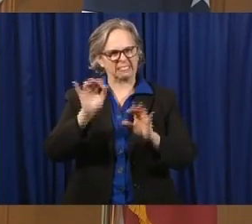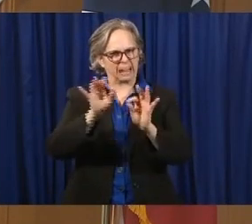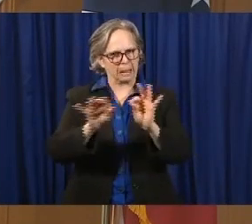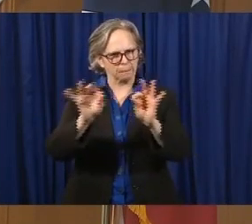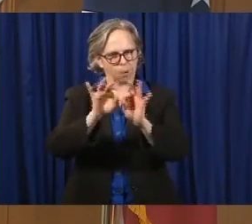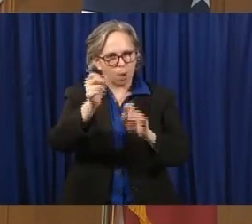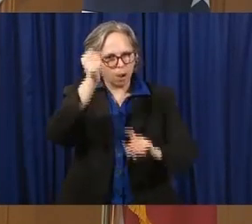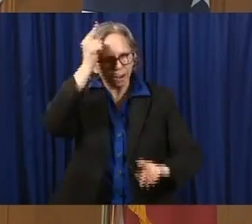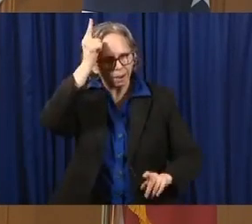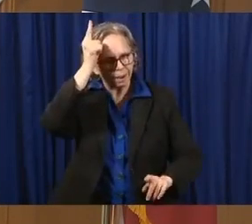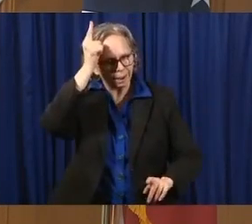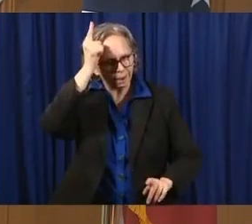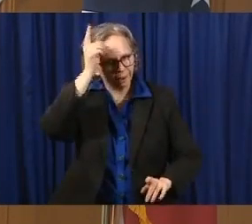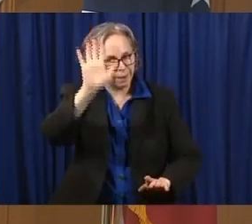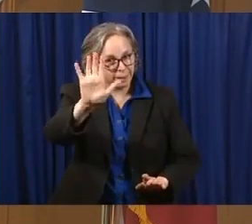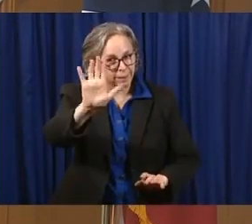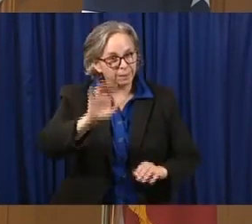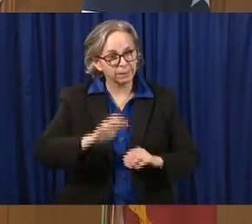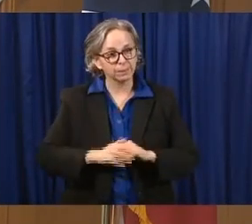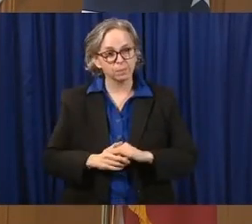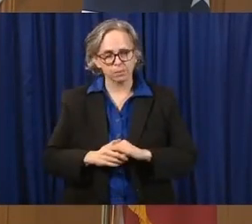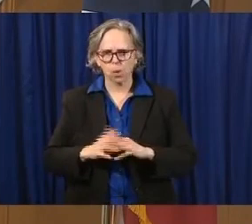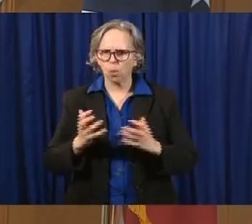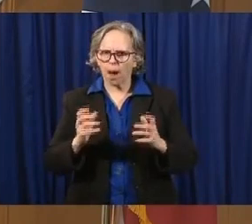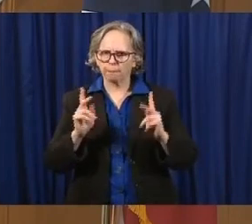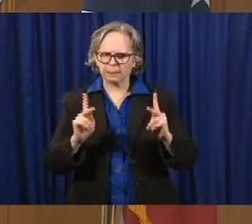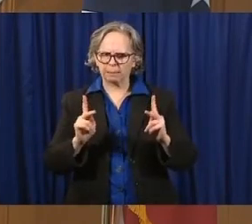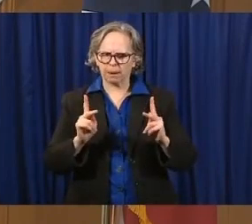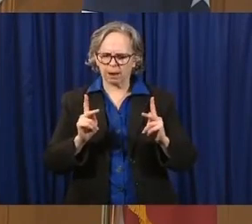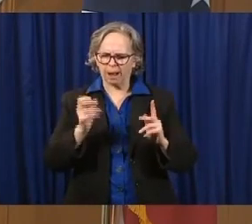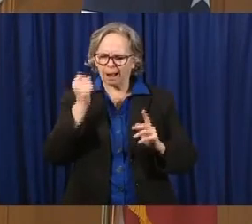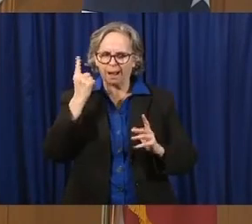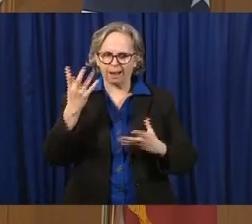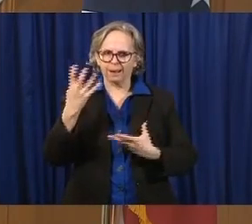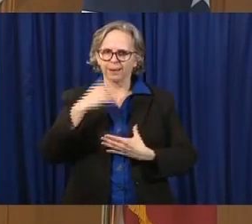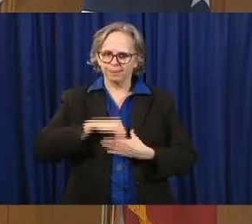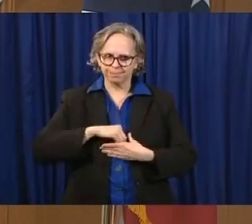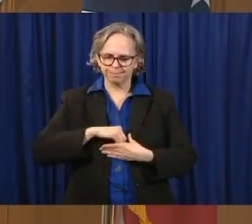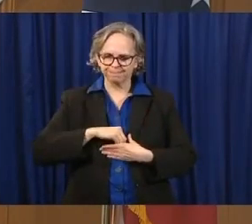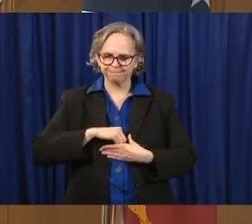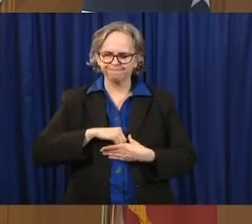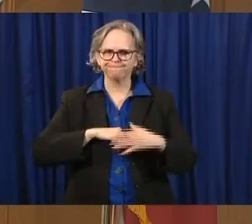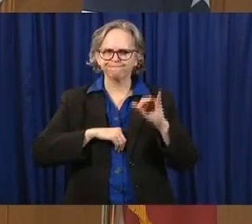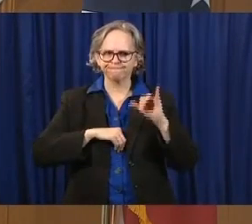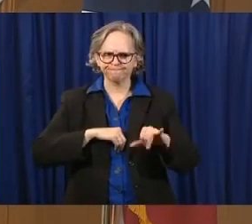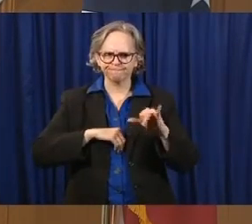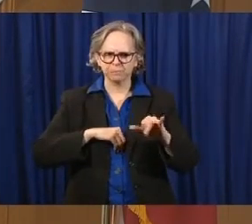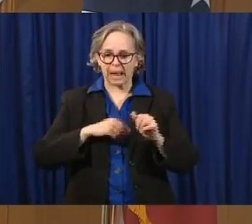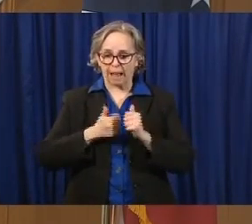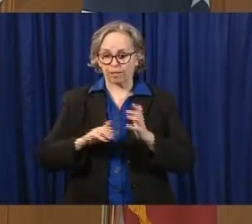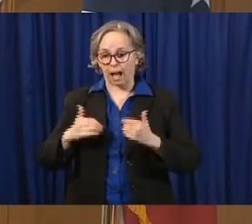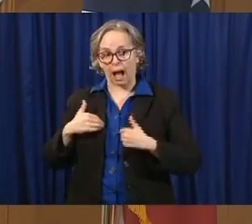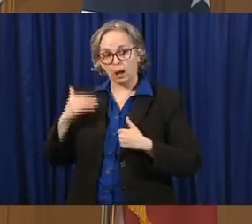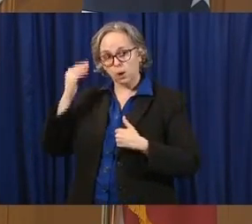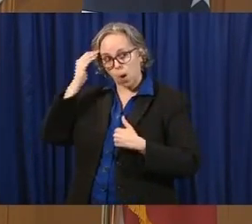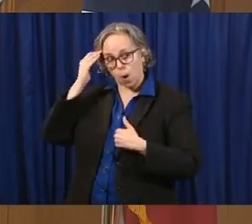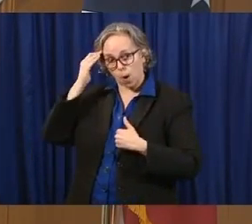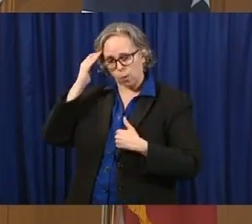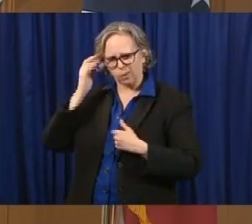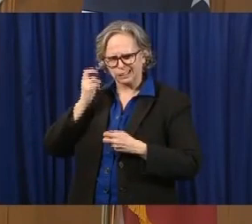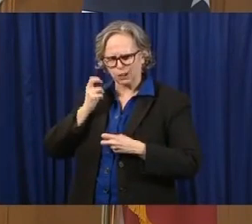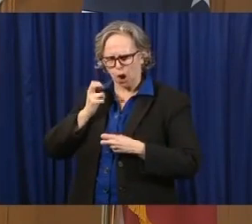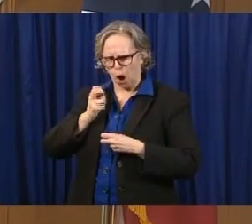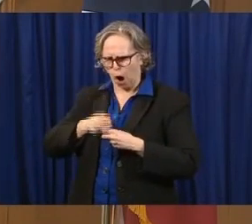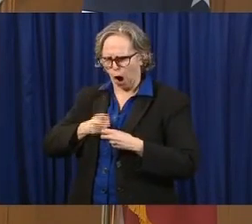across to people based on everything that I know. And this is the hardest thing for me to accept. And